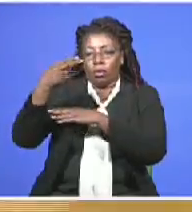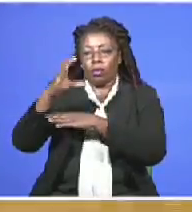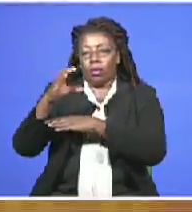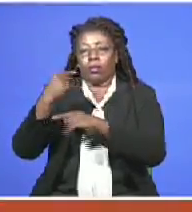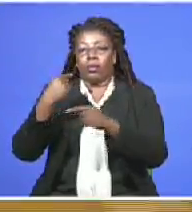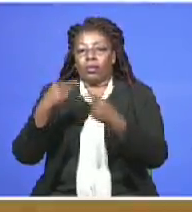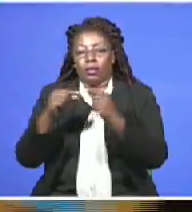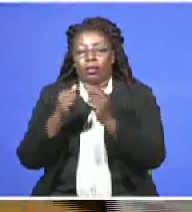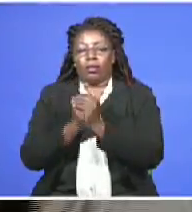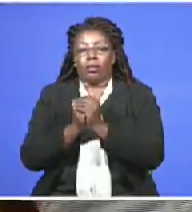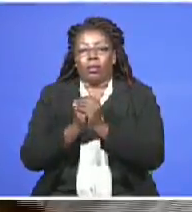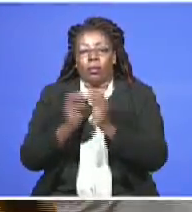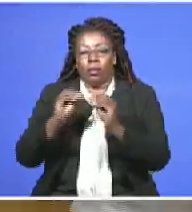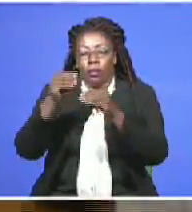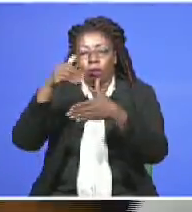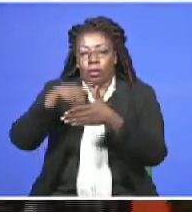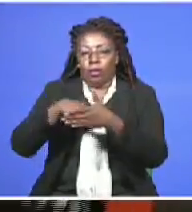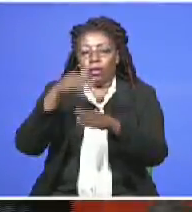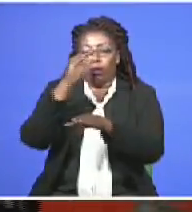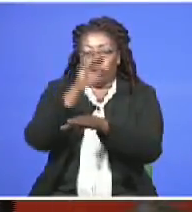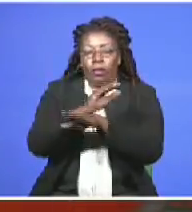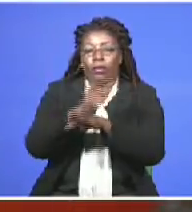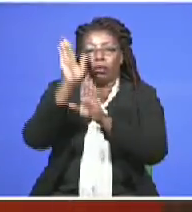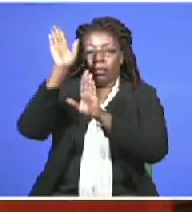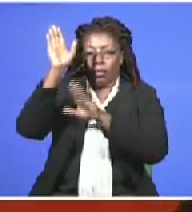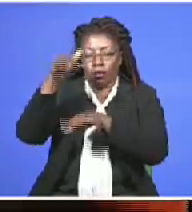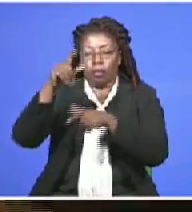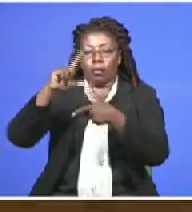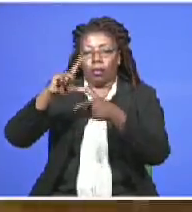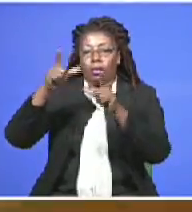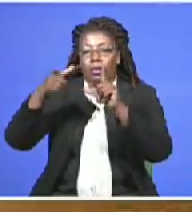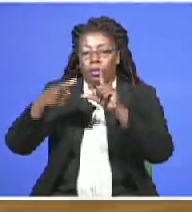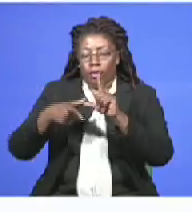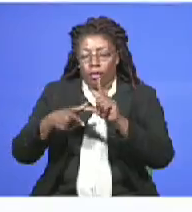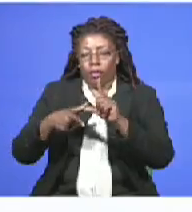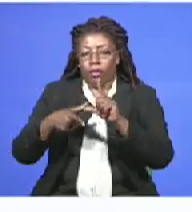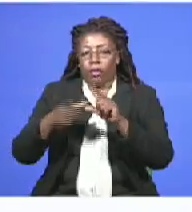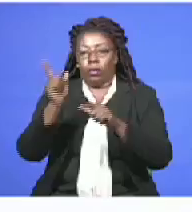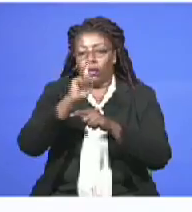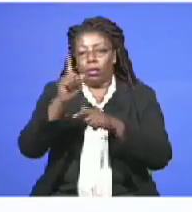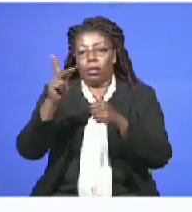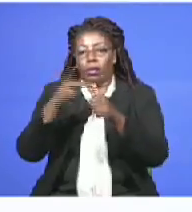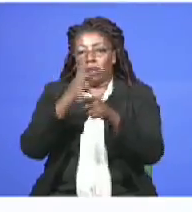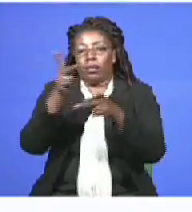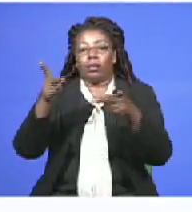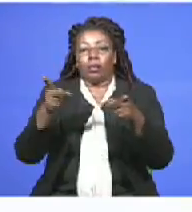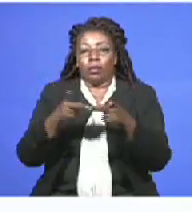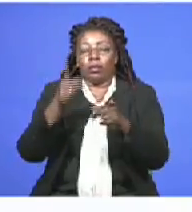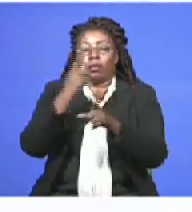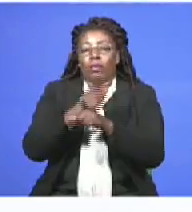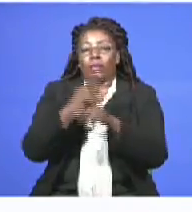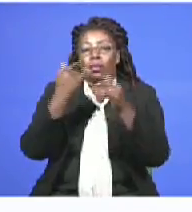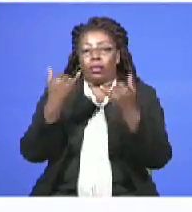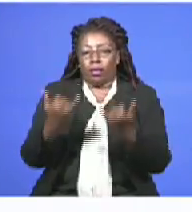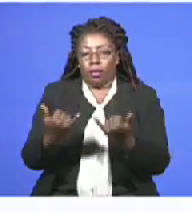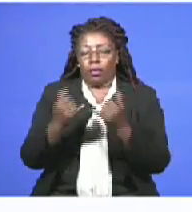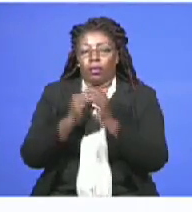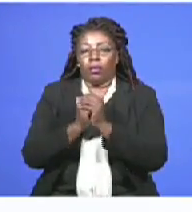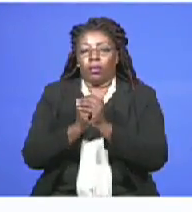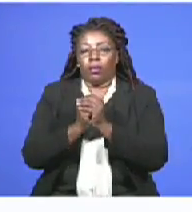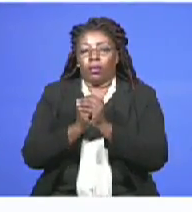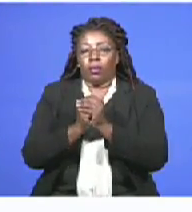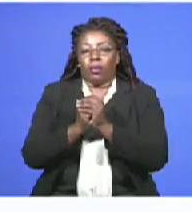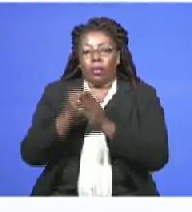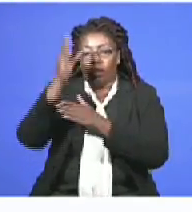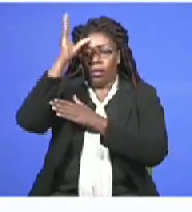We prepare them by, putting them in the night league, in the basketball league, which they are in second place right now in the league as we speak.